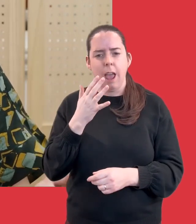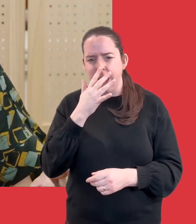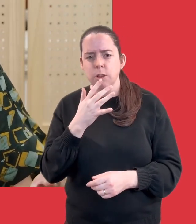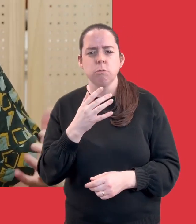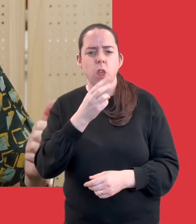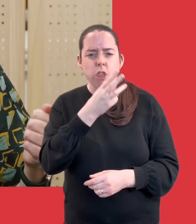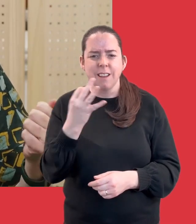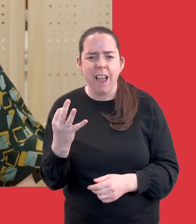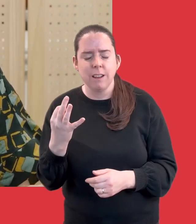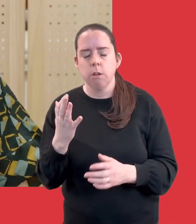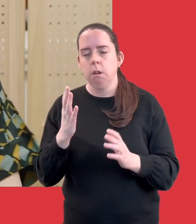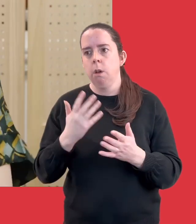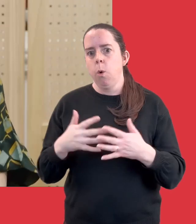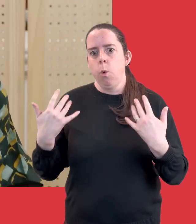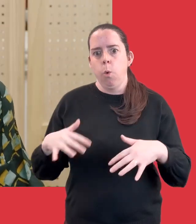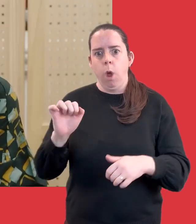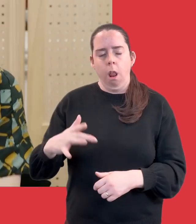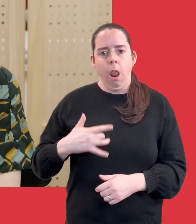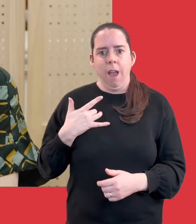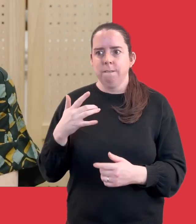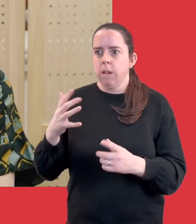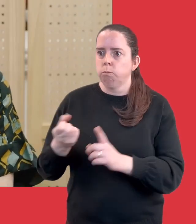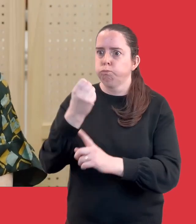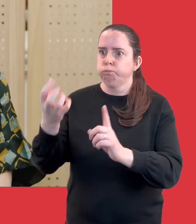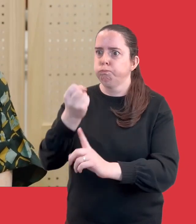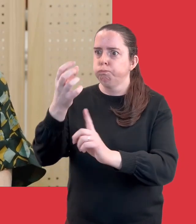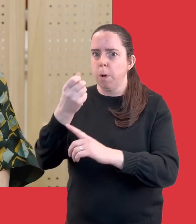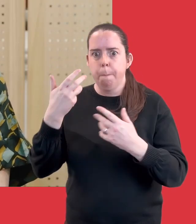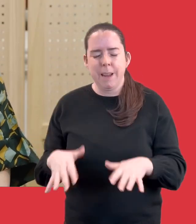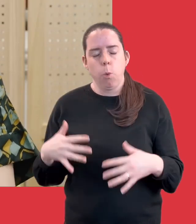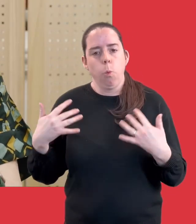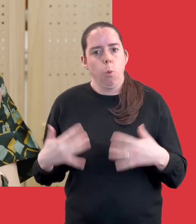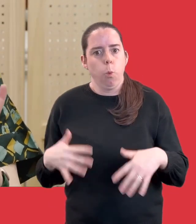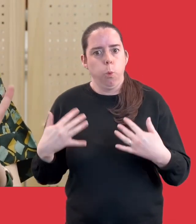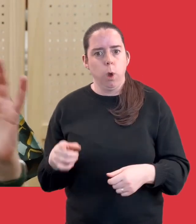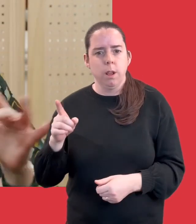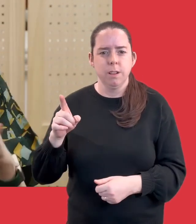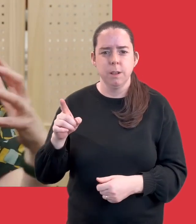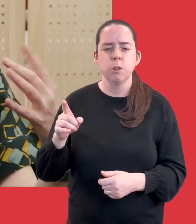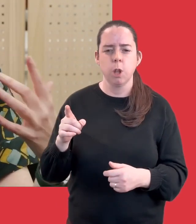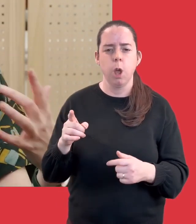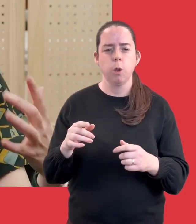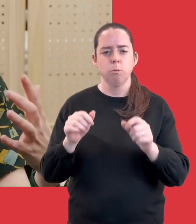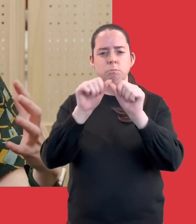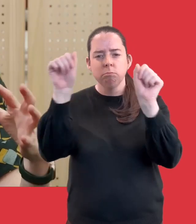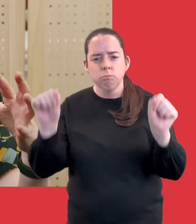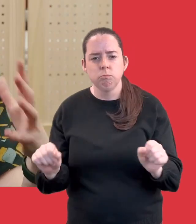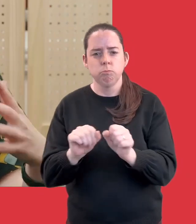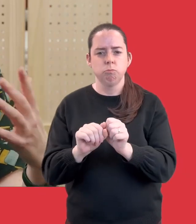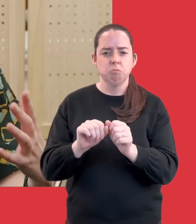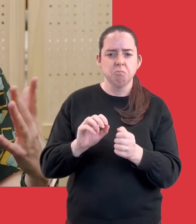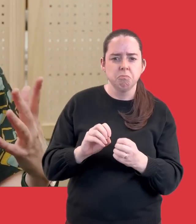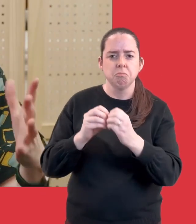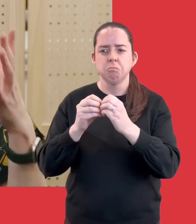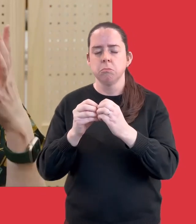what a life. I mean, it's extraordinary, some of the things that she did and some of the things that she accomplished. So making a bit of a map, if you like, of what would then